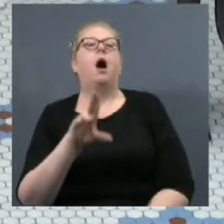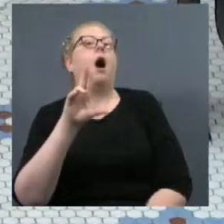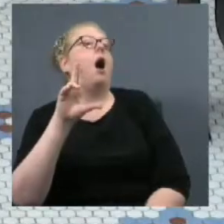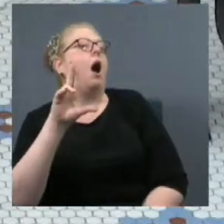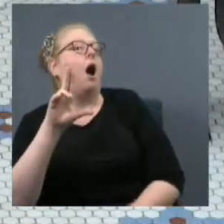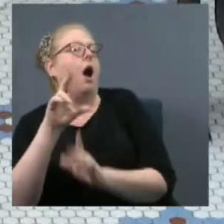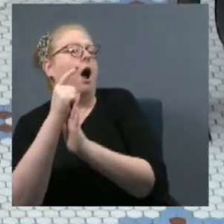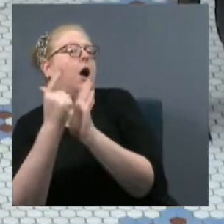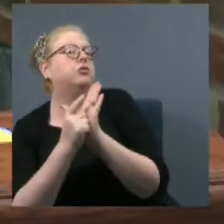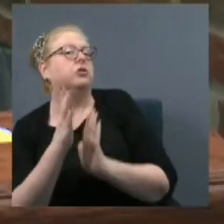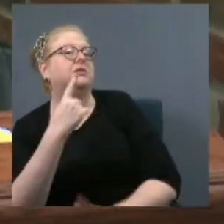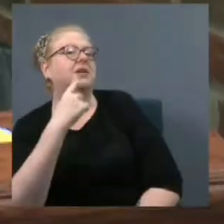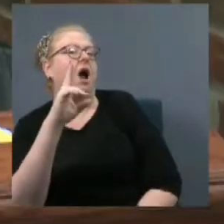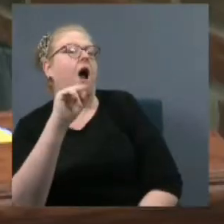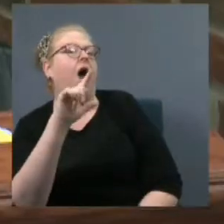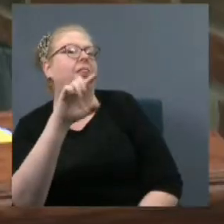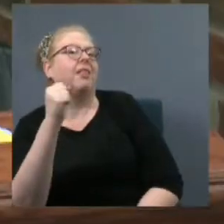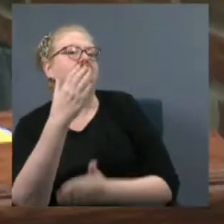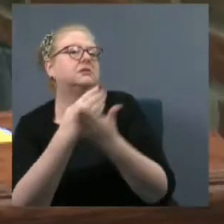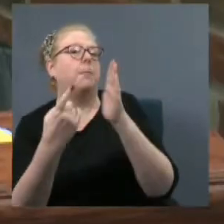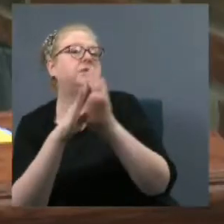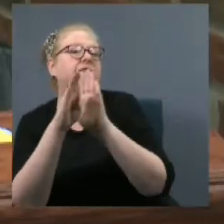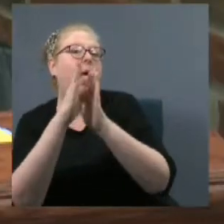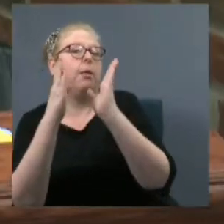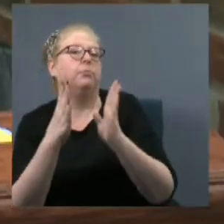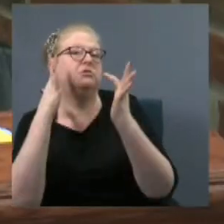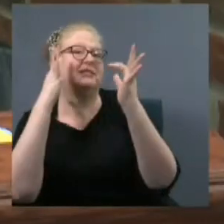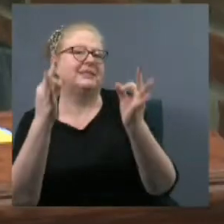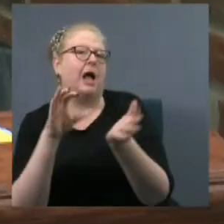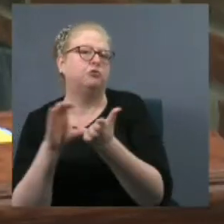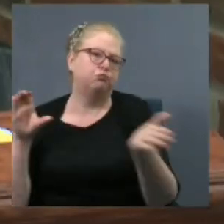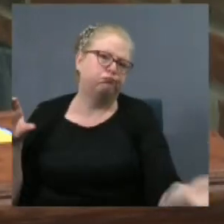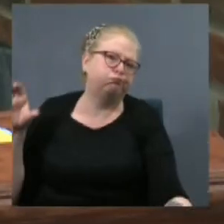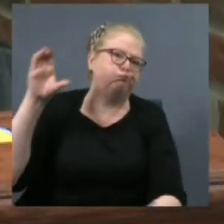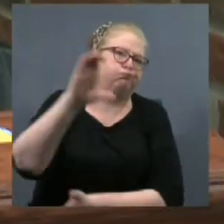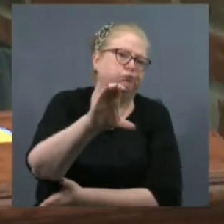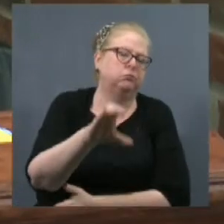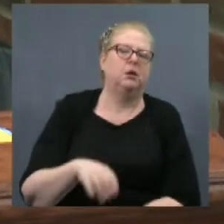Right, which no one's ever done before. Right.